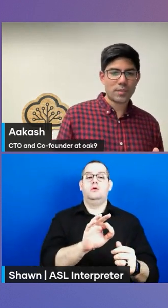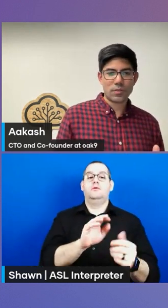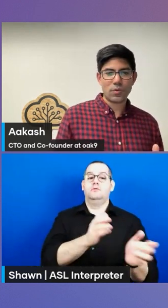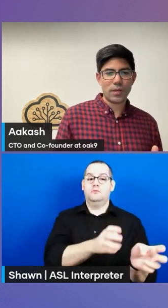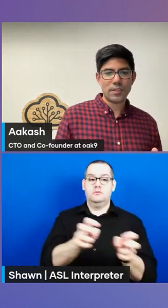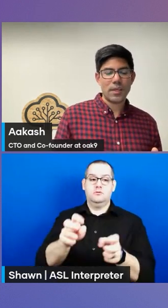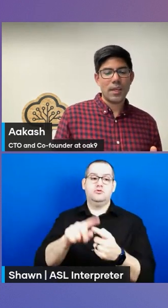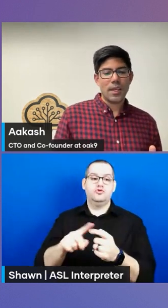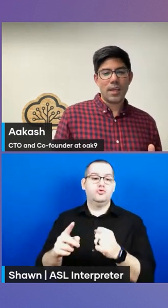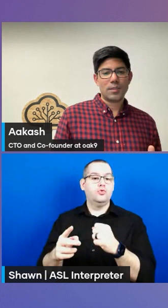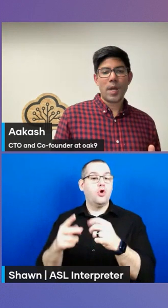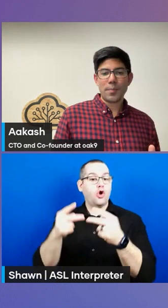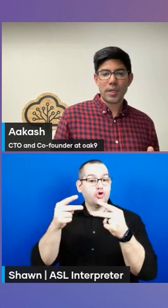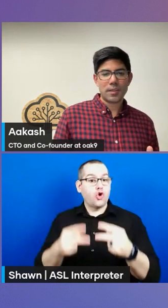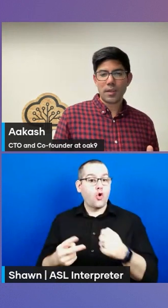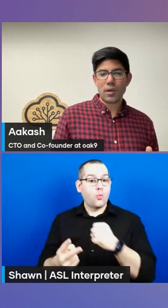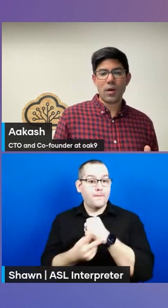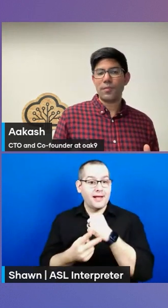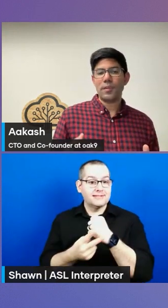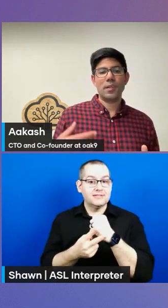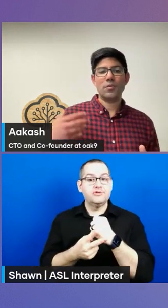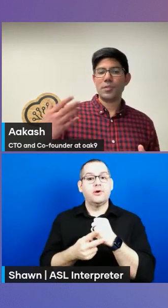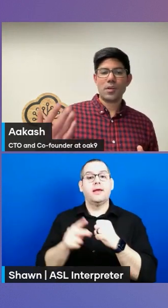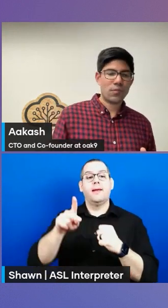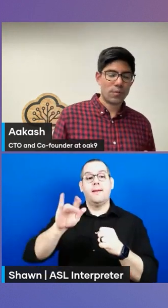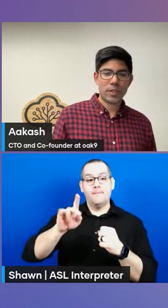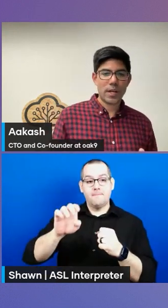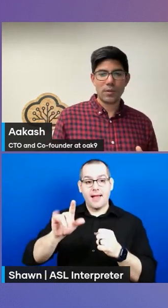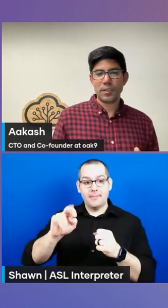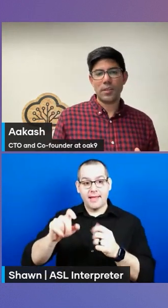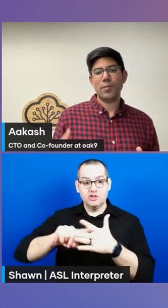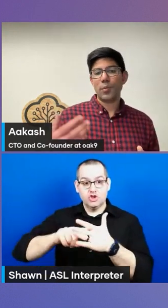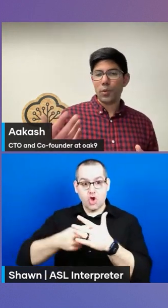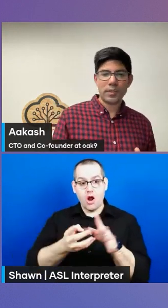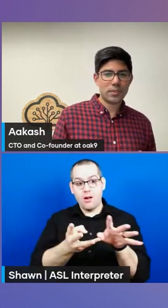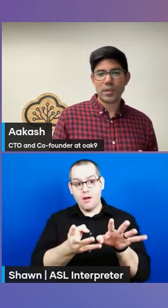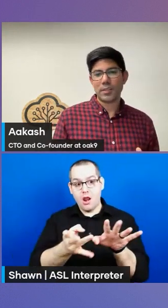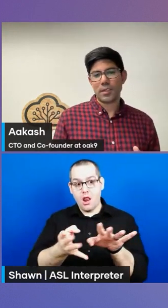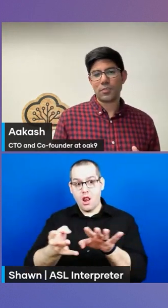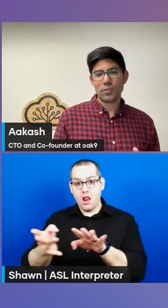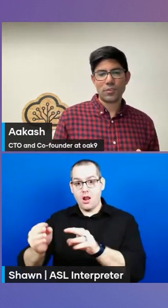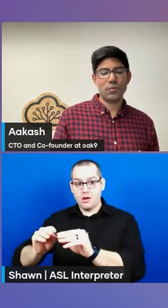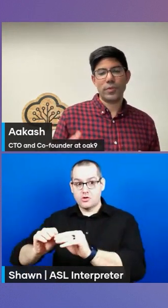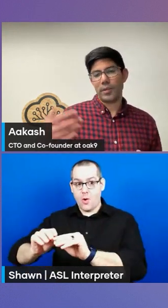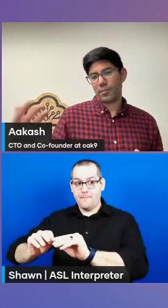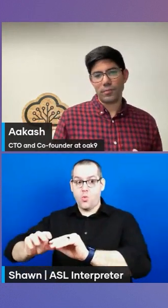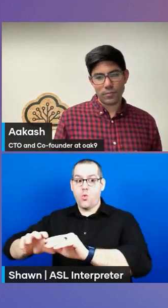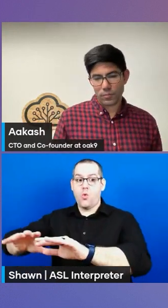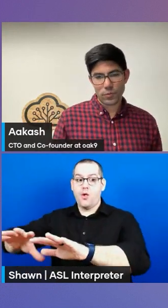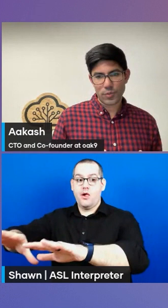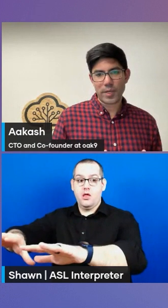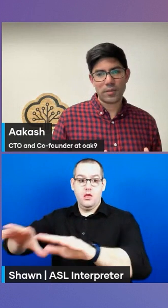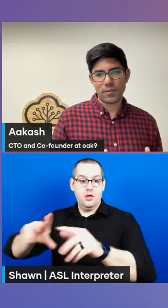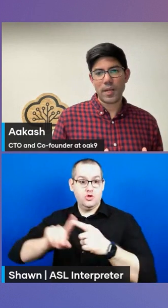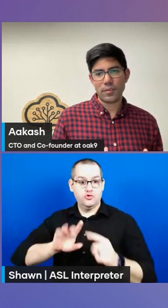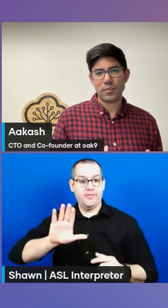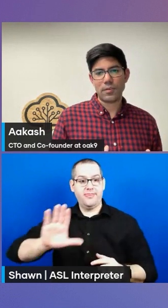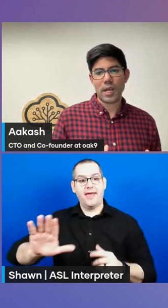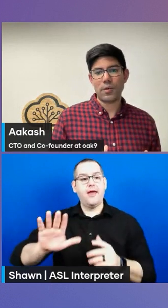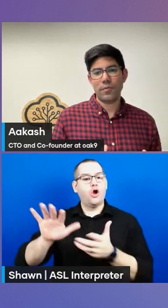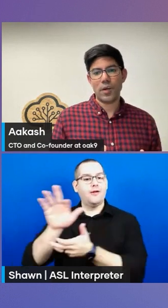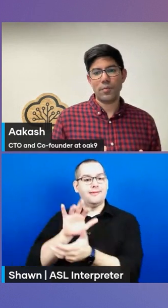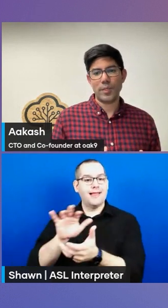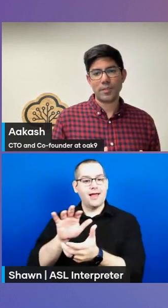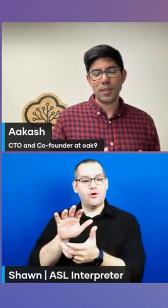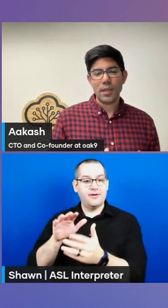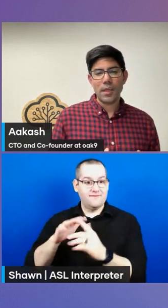code repositories, as pipelines kick off, and they use Terraform Cloud to then deploy these architectures to their respective